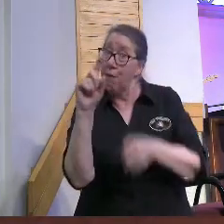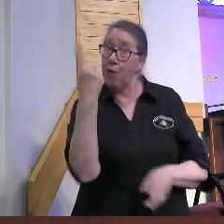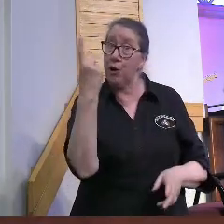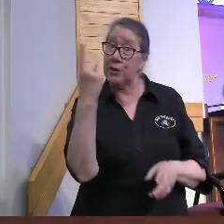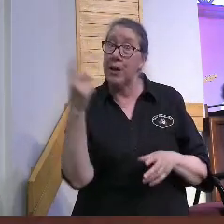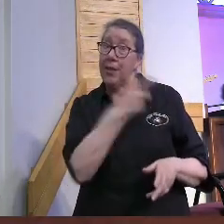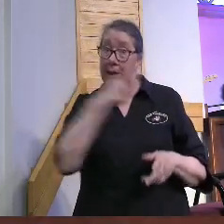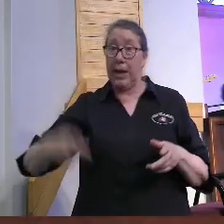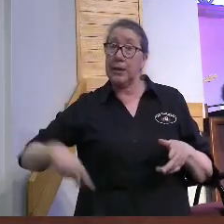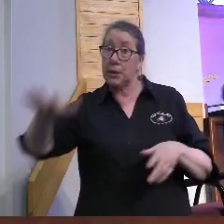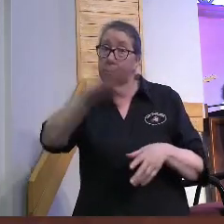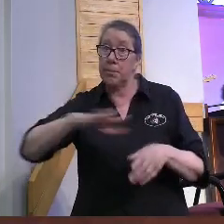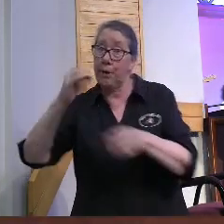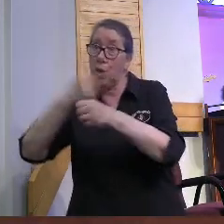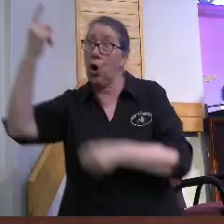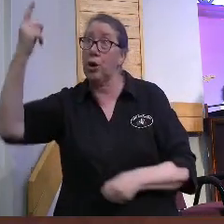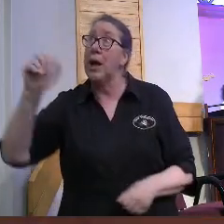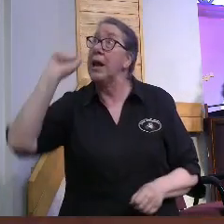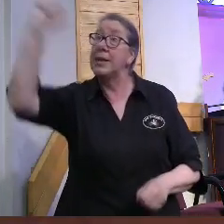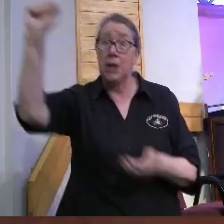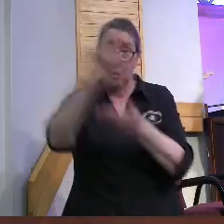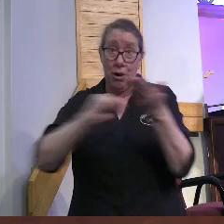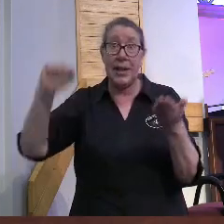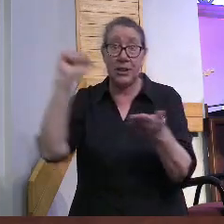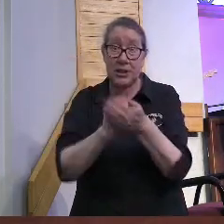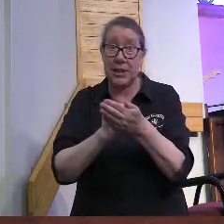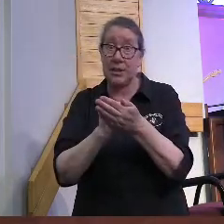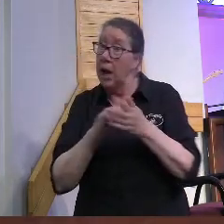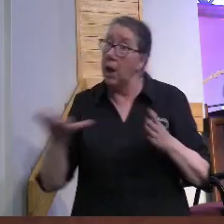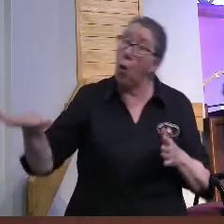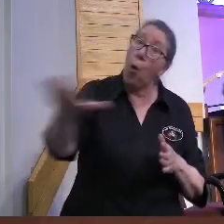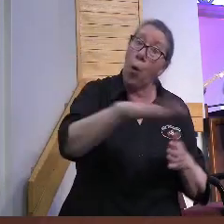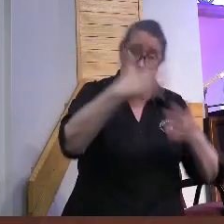kingdom of God and his righteousness, and